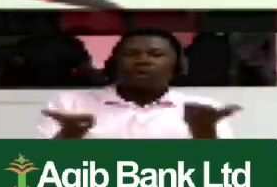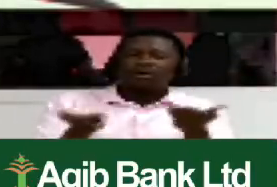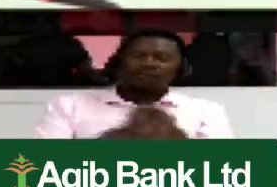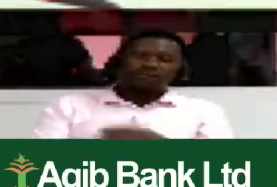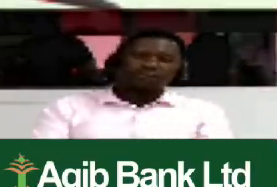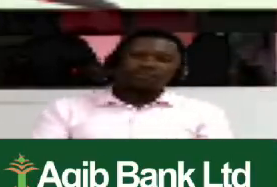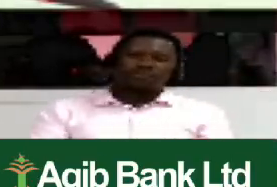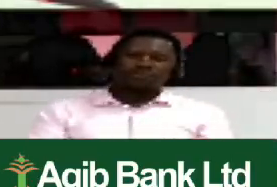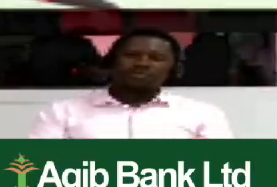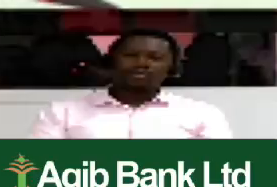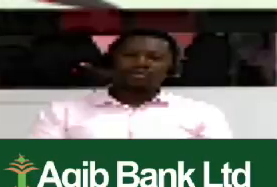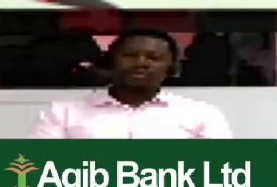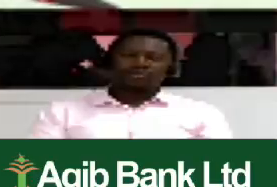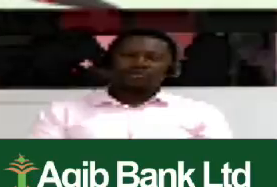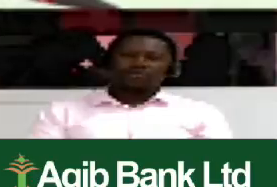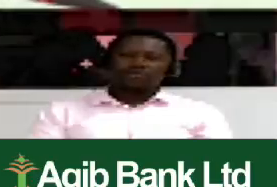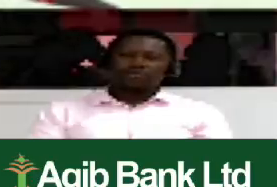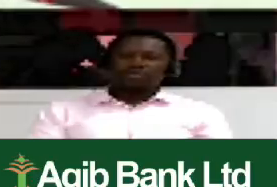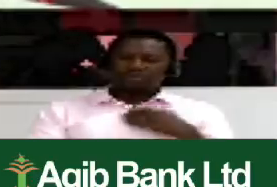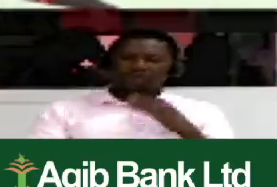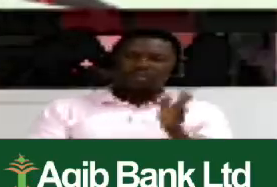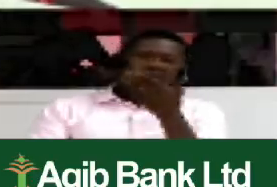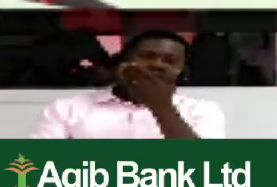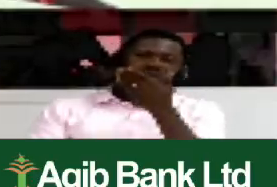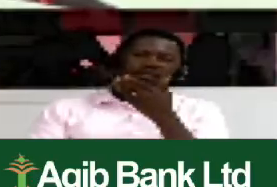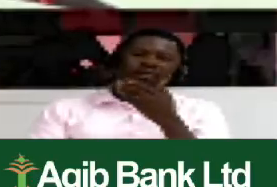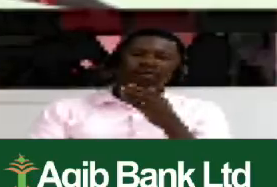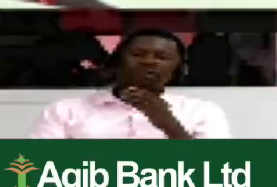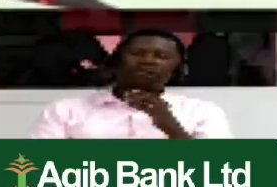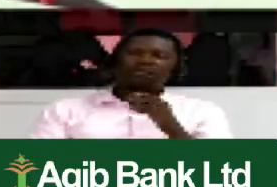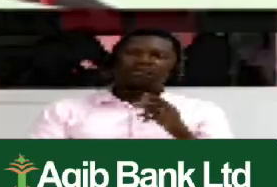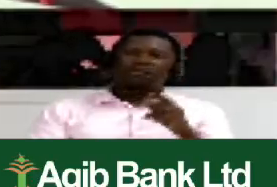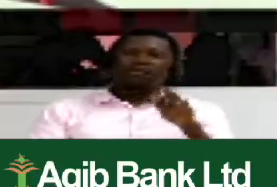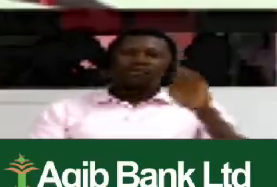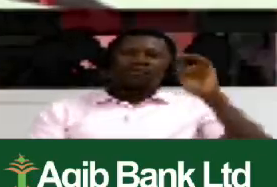Briefly, I attended Iliasa Primary School